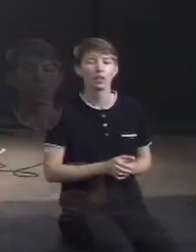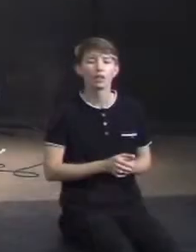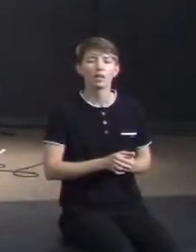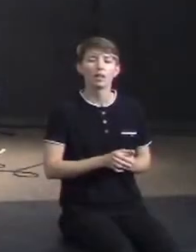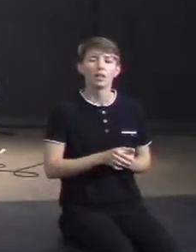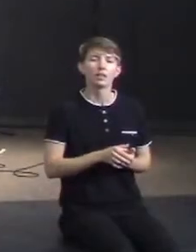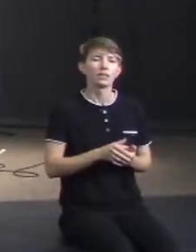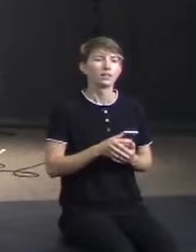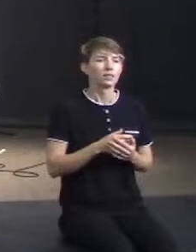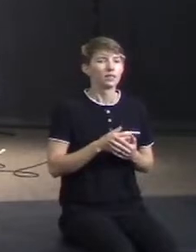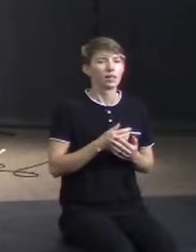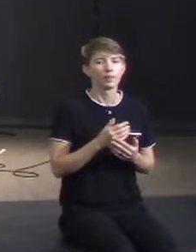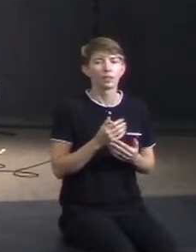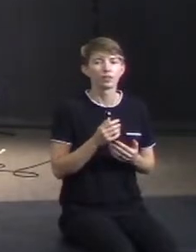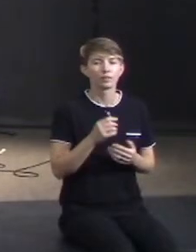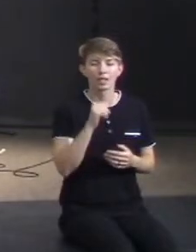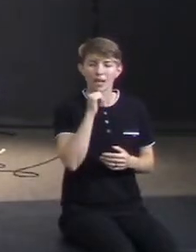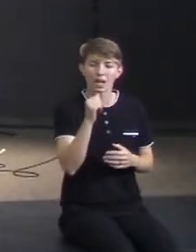is in need of this.